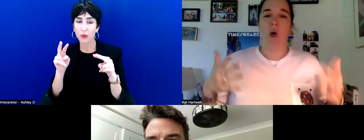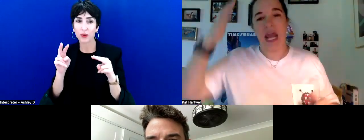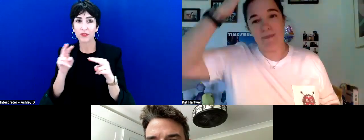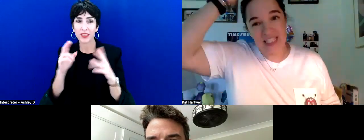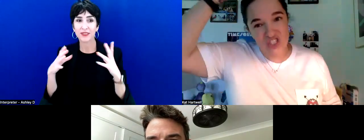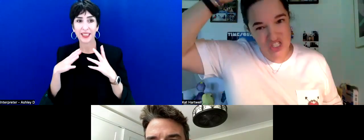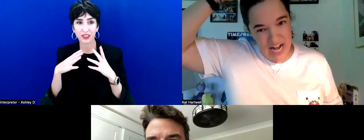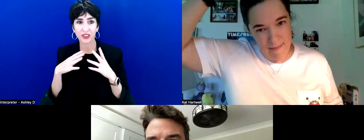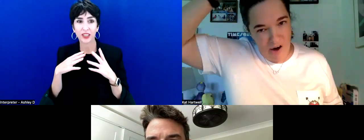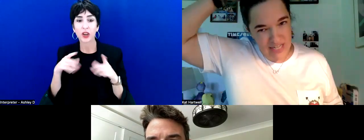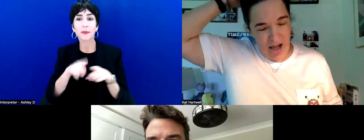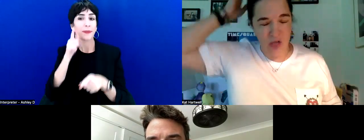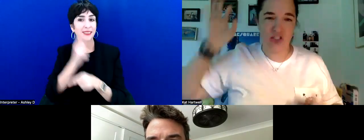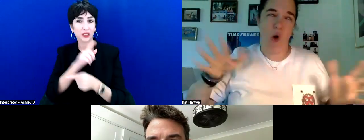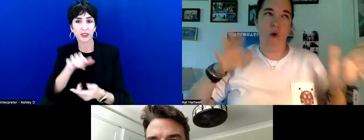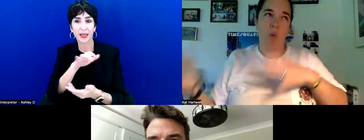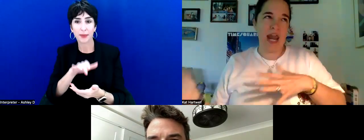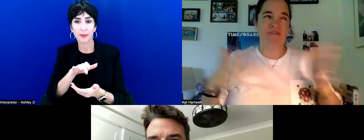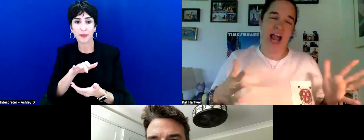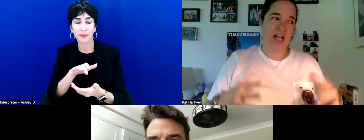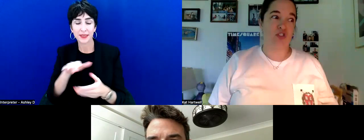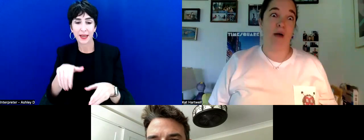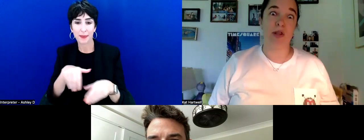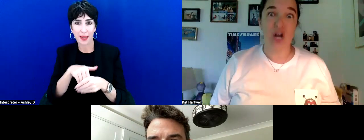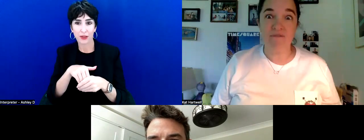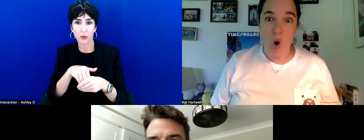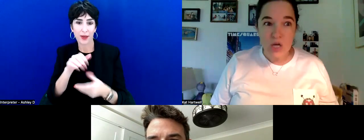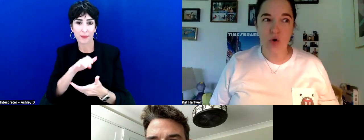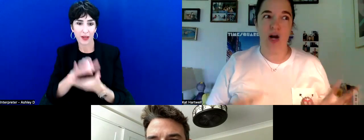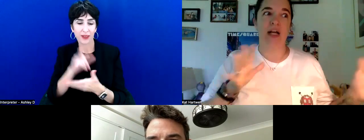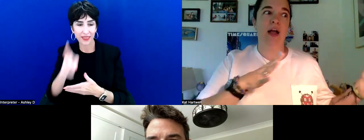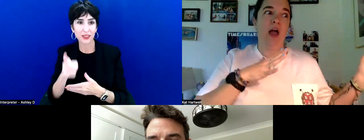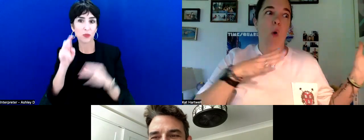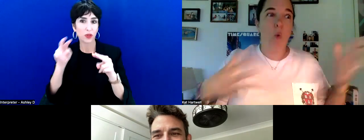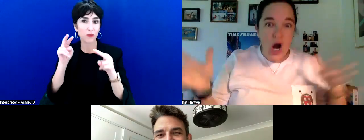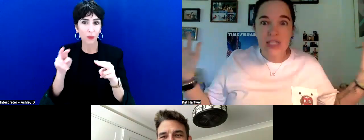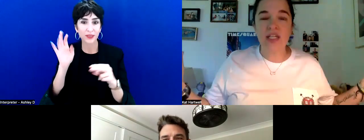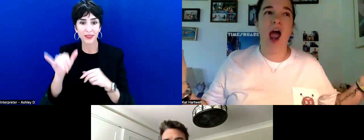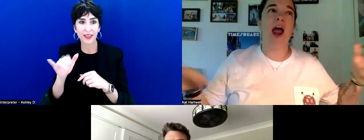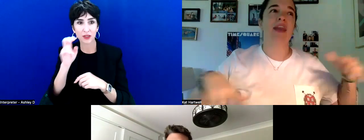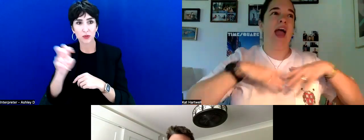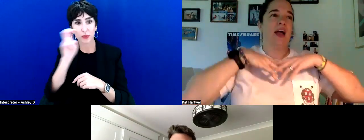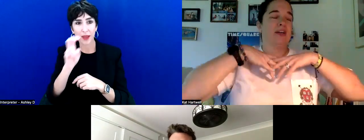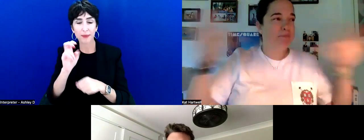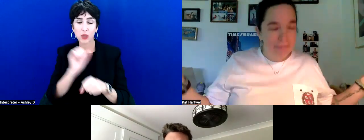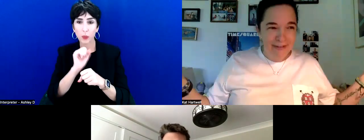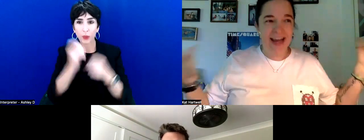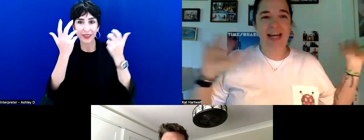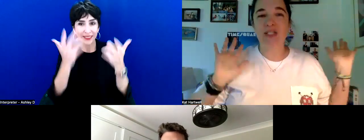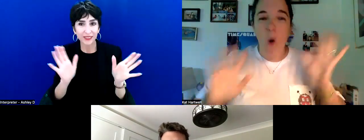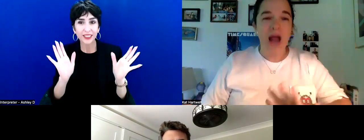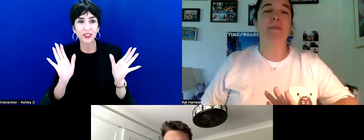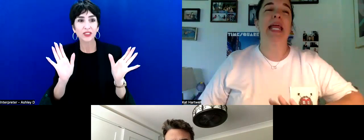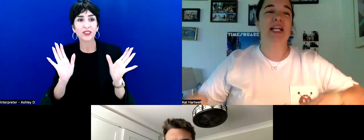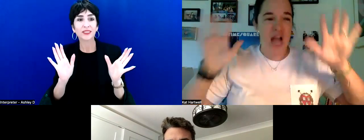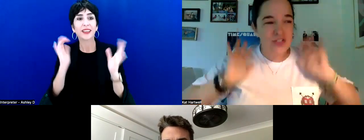vacation already. My sister's getting married down there, so ready vacation. So I've been looking forward to it. Work is done.